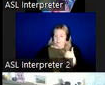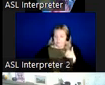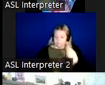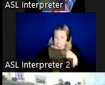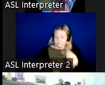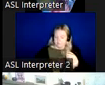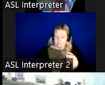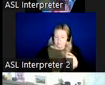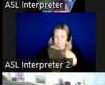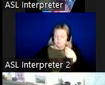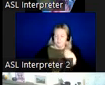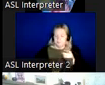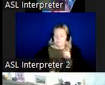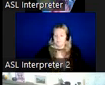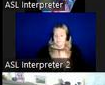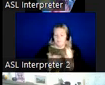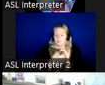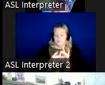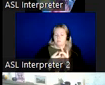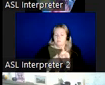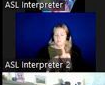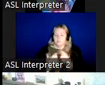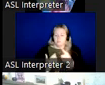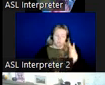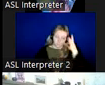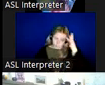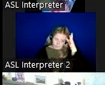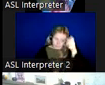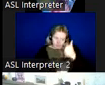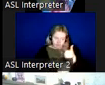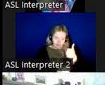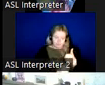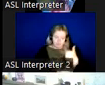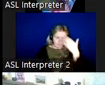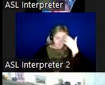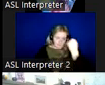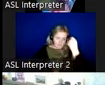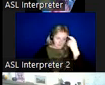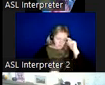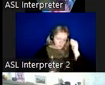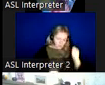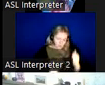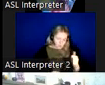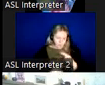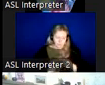It deals with, the idea that grandpa's losing his memory and the little boy's not understanding why.